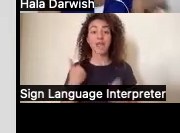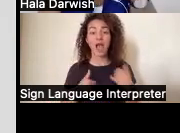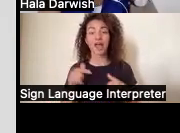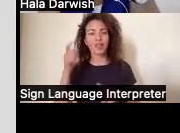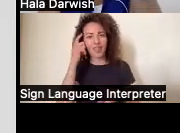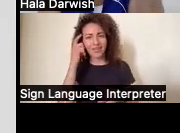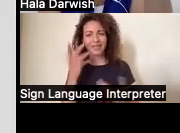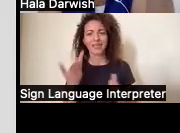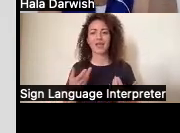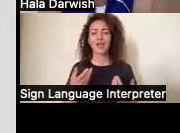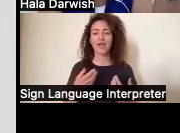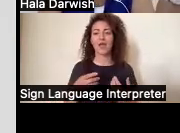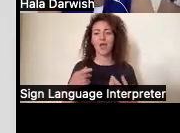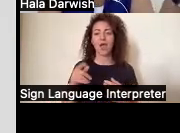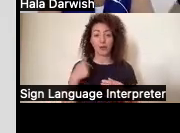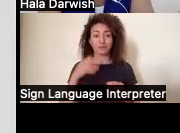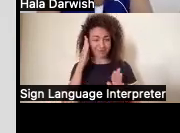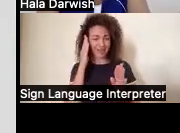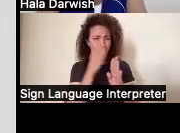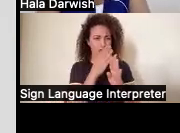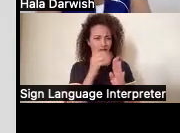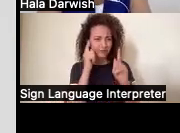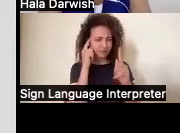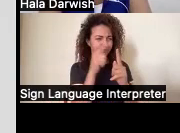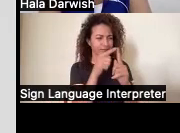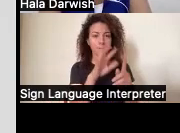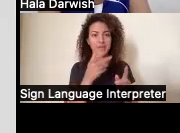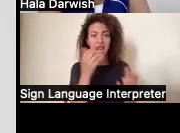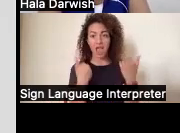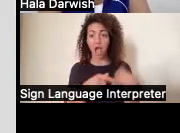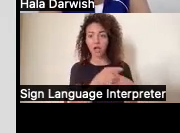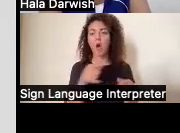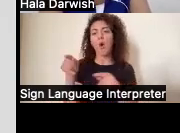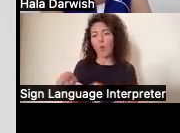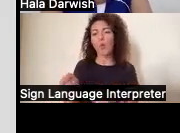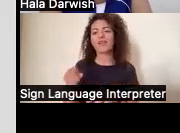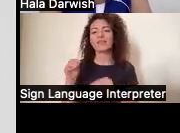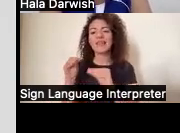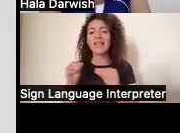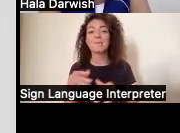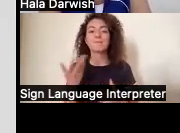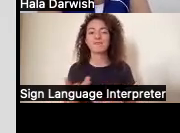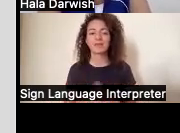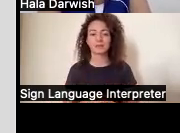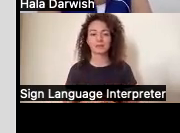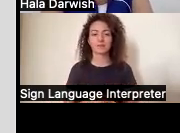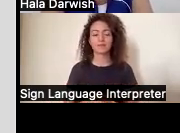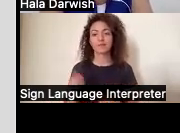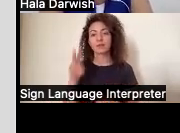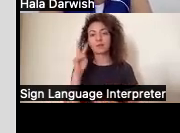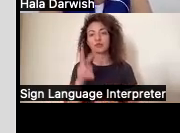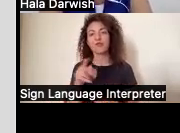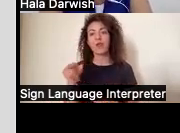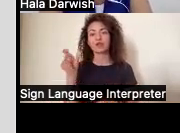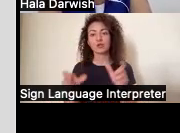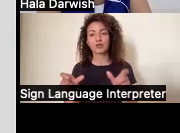related to the a lack of specialized services, especially after the crisis, which is preventing children with disabilities